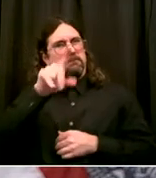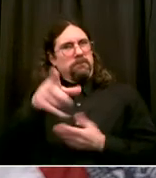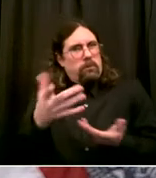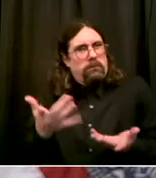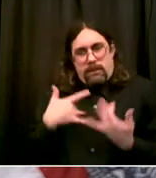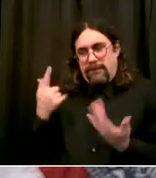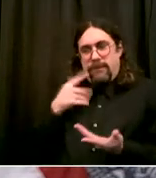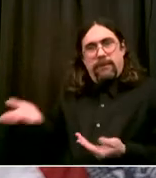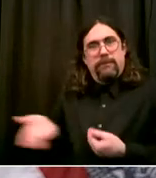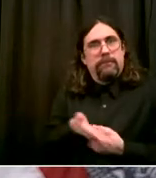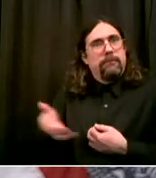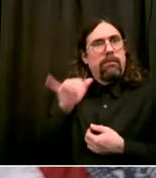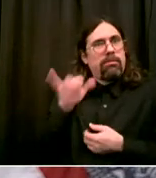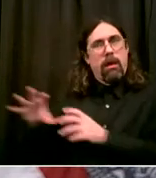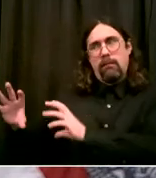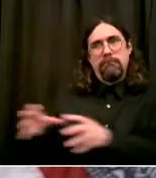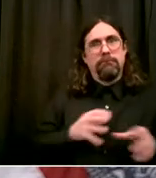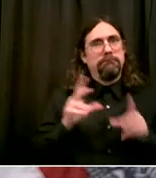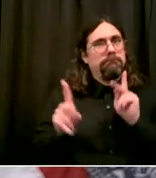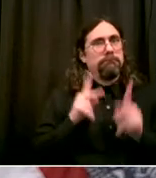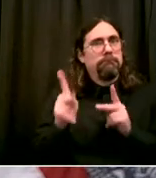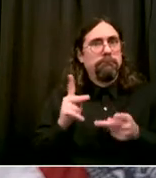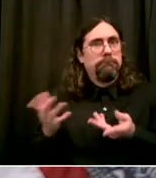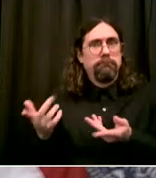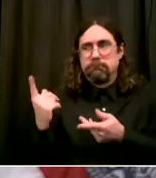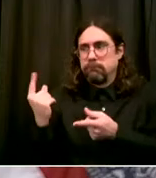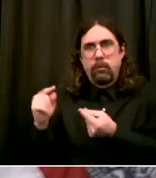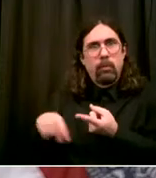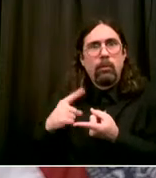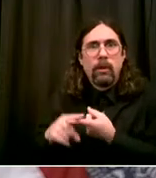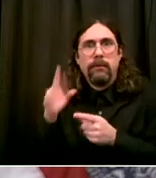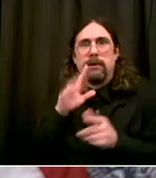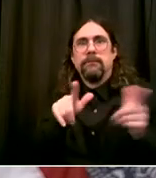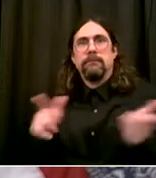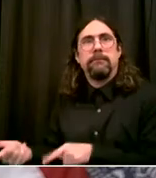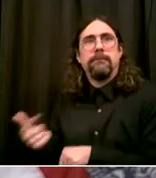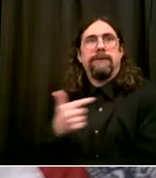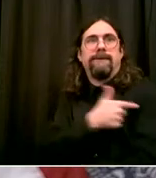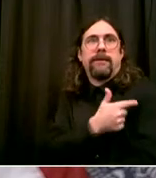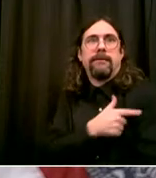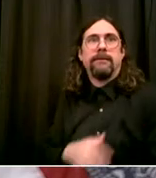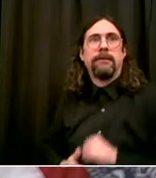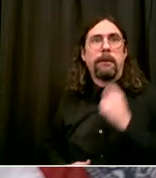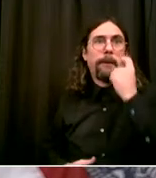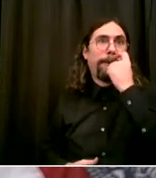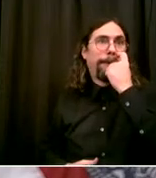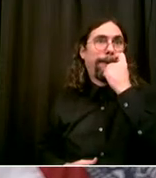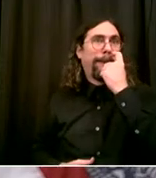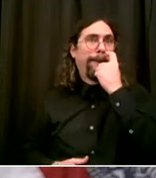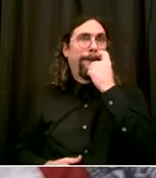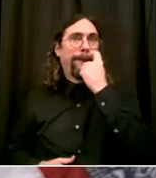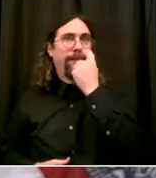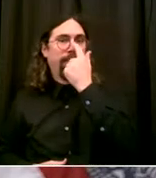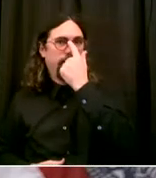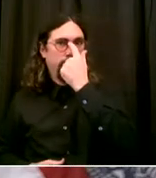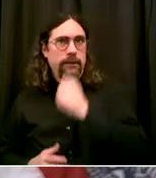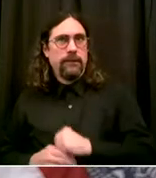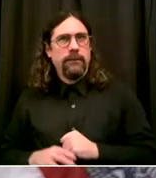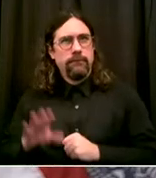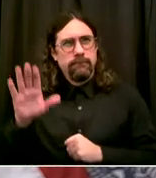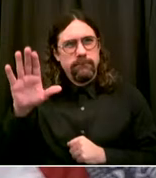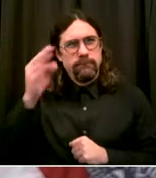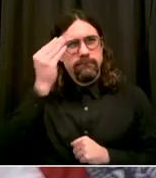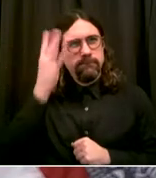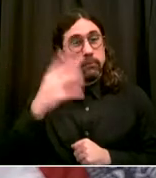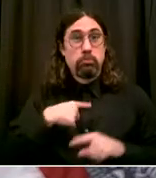and the state perhaps leaving them behind here? Yeah, Stacy, we're ready. We want to get this done immediately. I want to see all healthcare workers reached. I